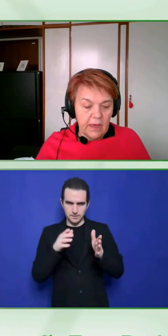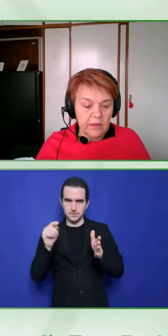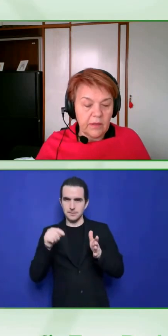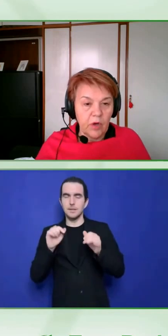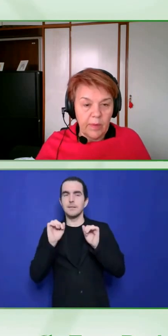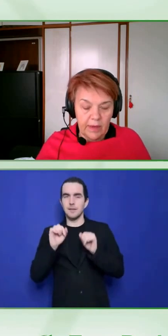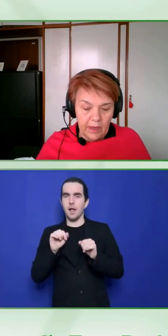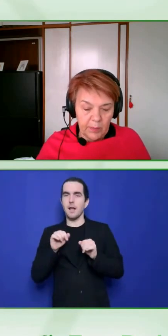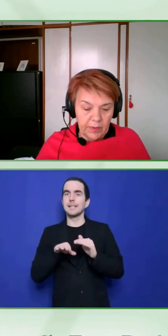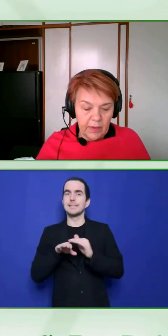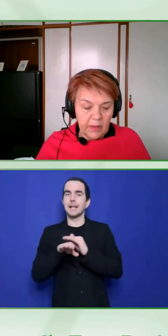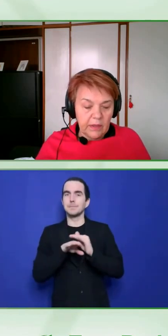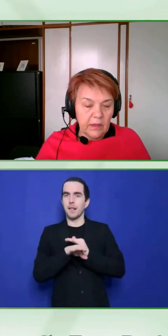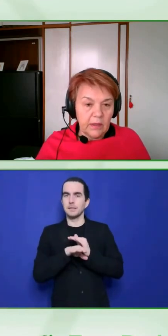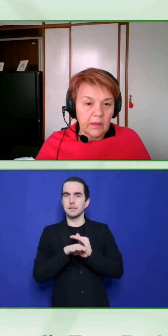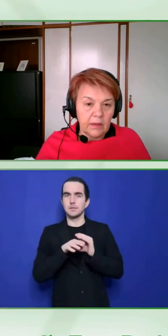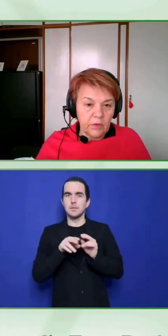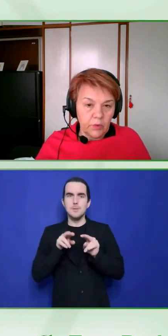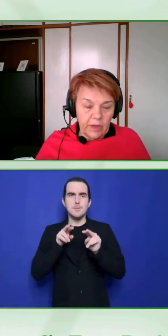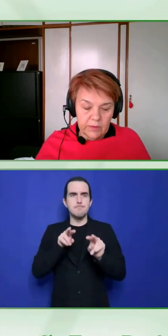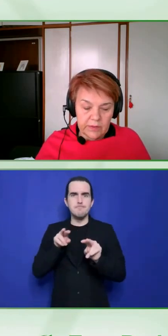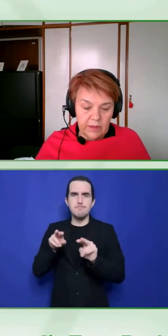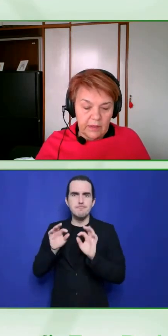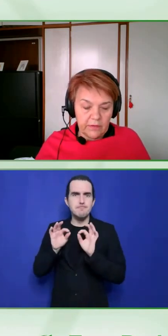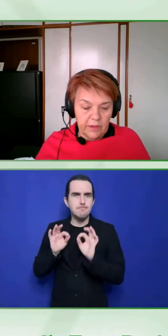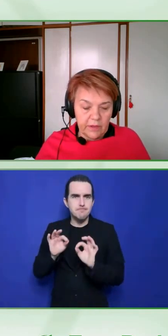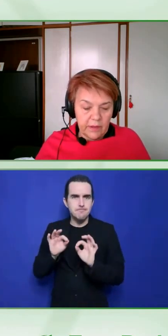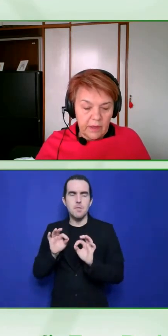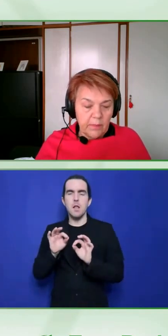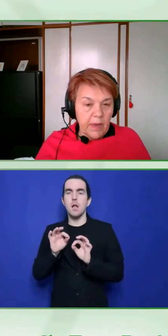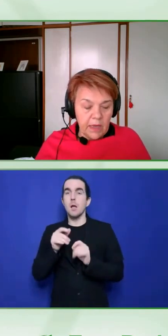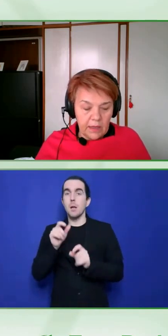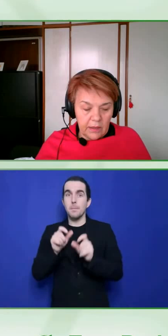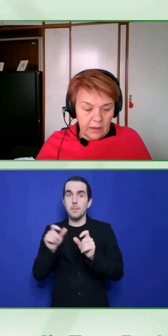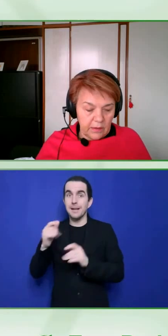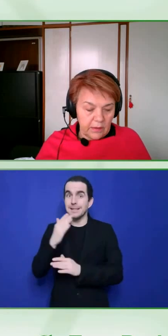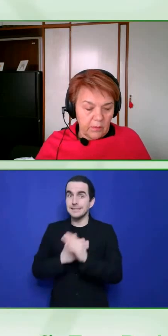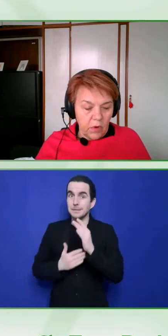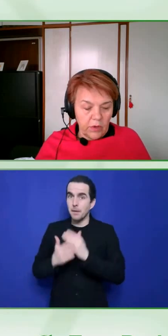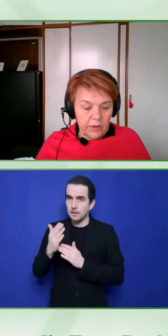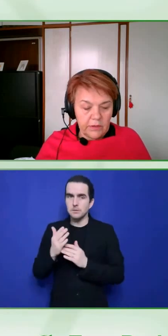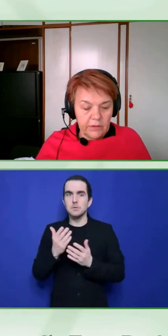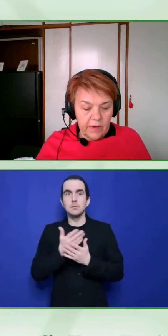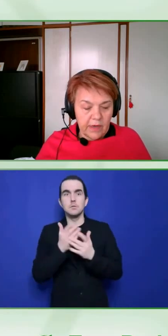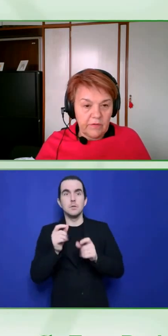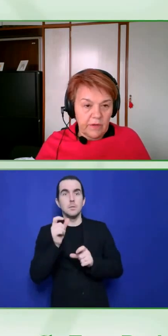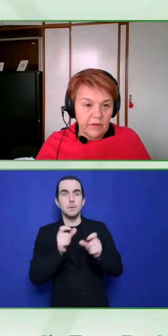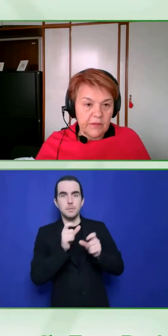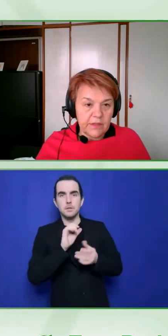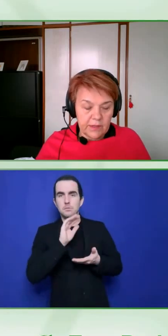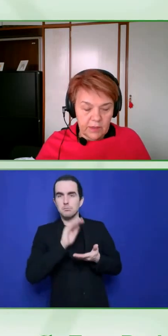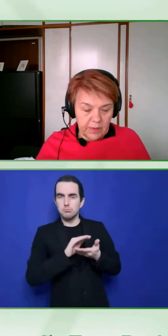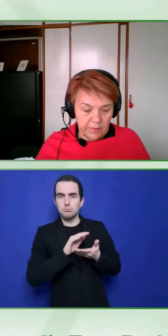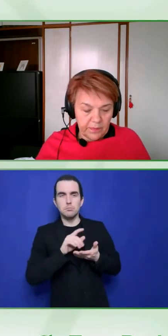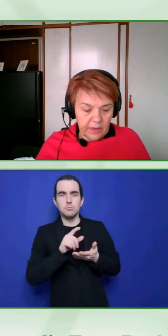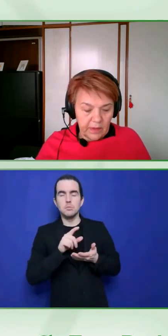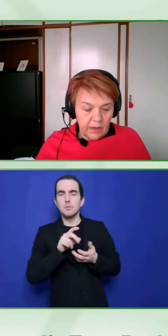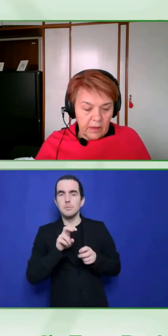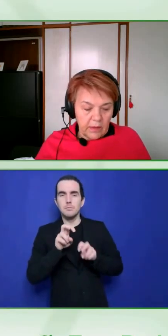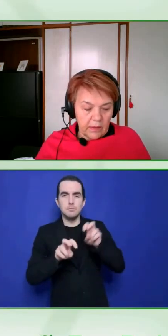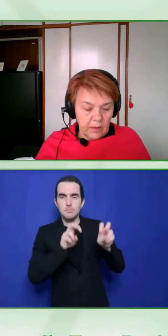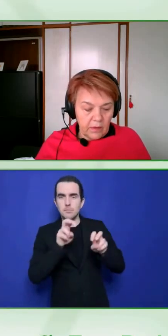service and a mobile app in 2019, making it more interactive and